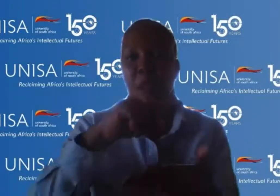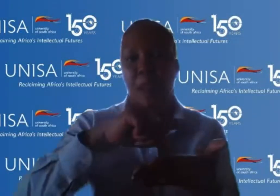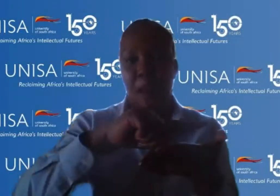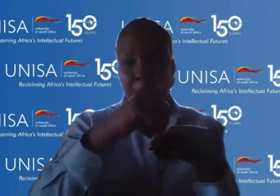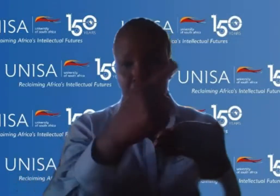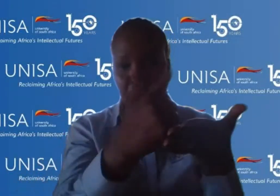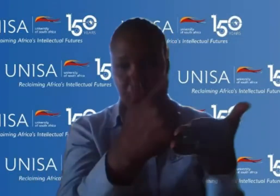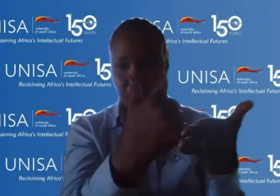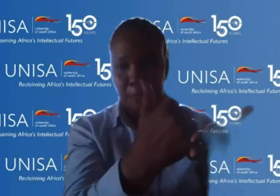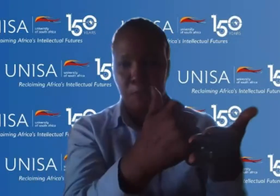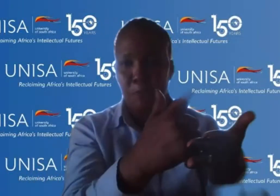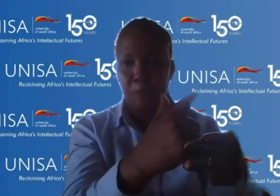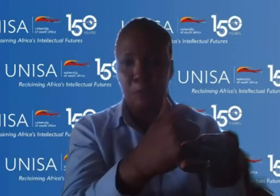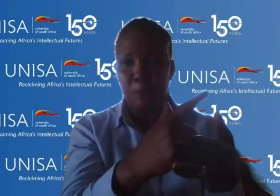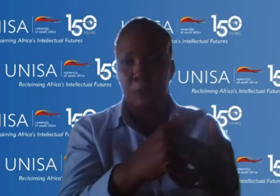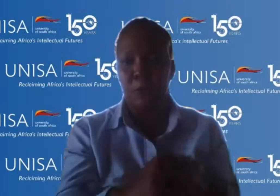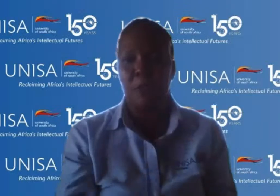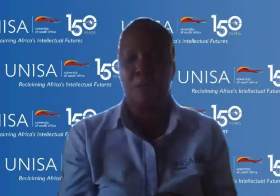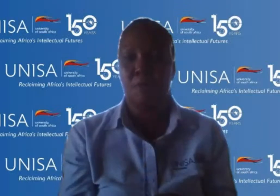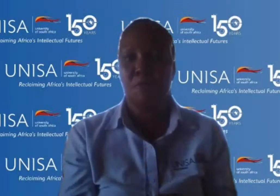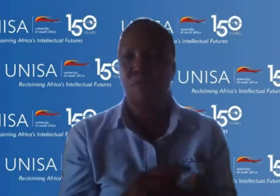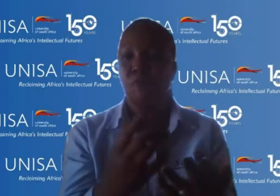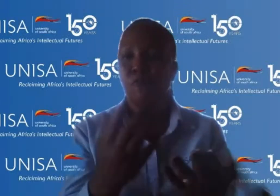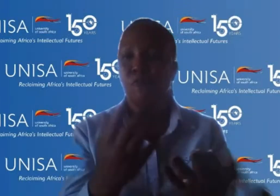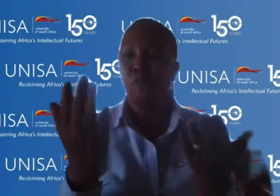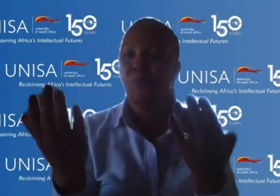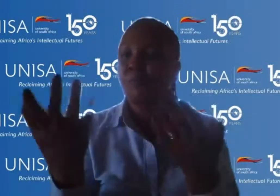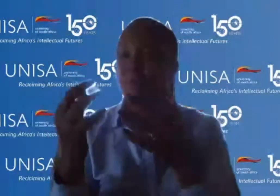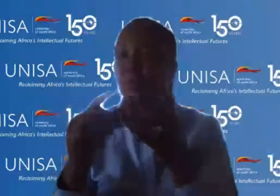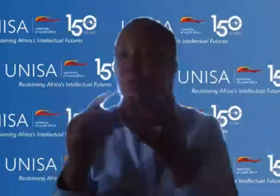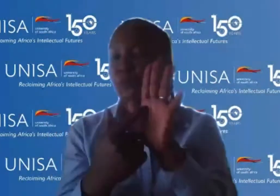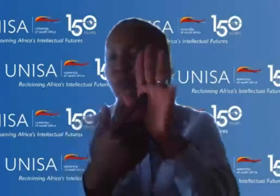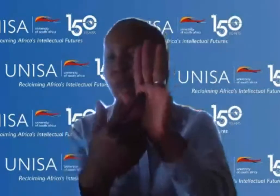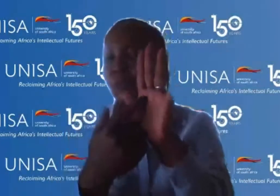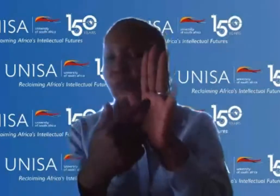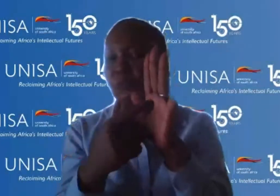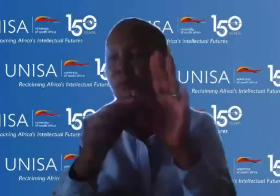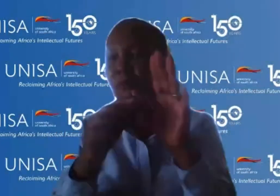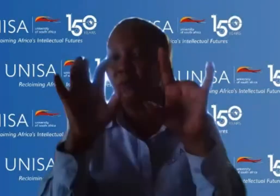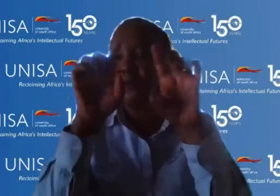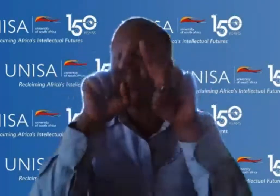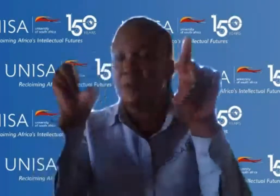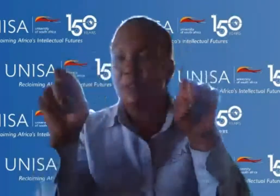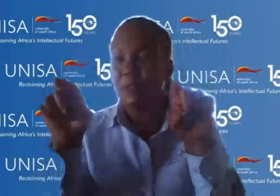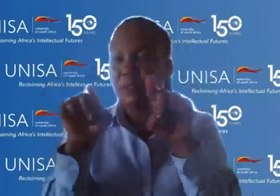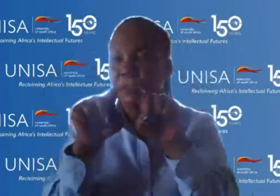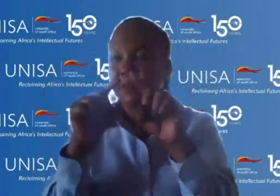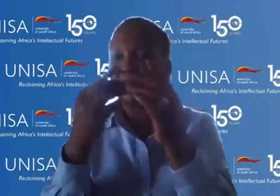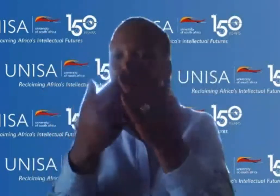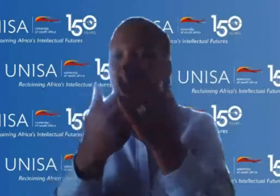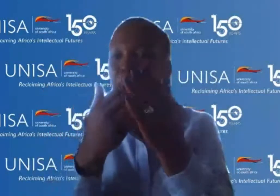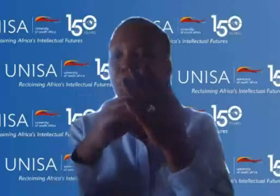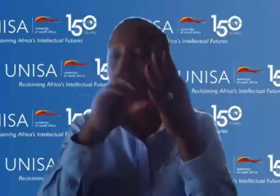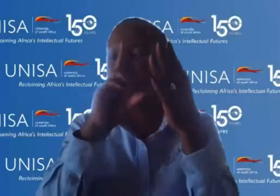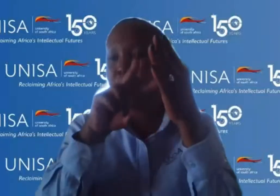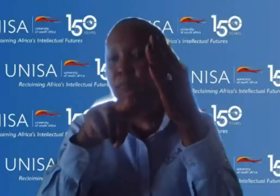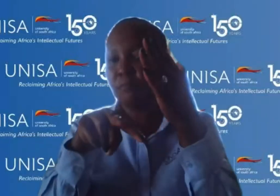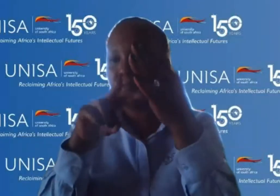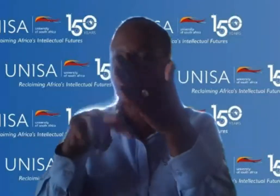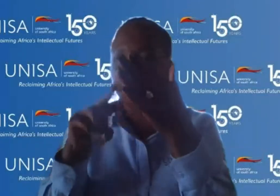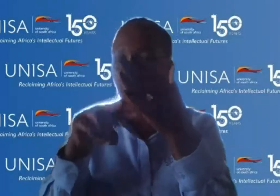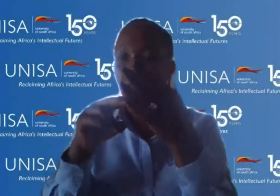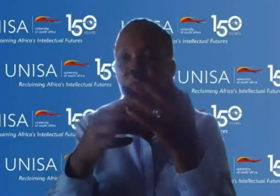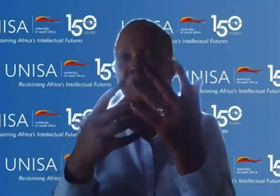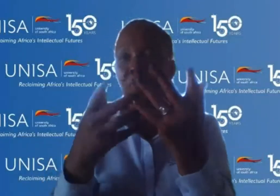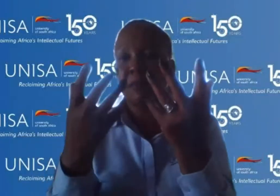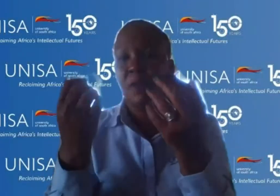computer, whatever shows up on screen will show up in Braille for them to be able to read. We have reading devices there so that